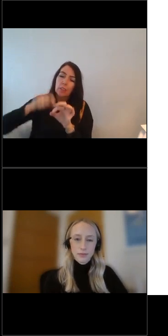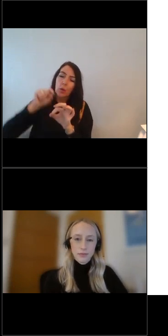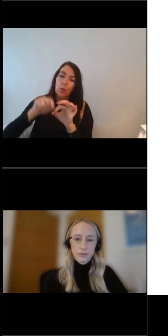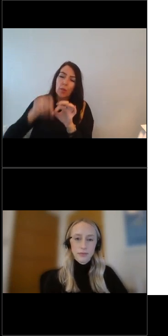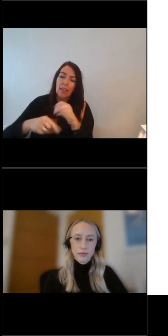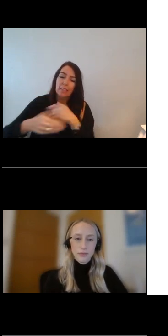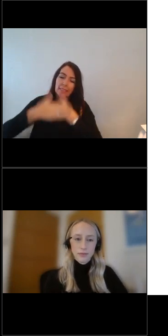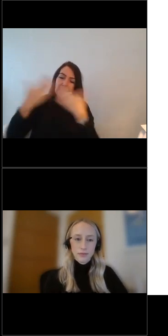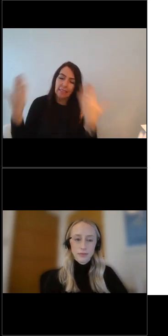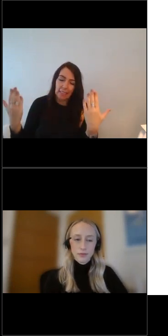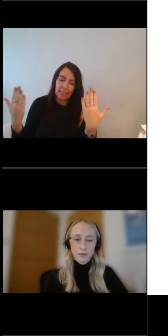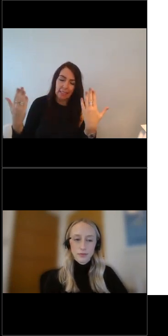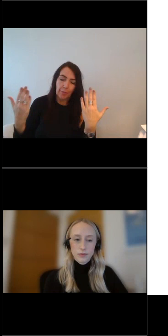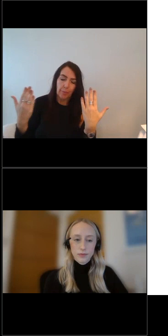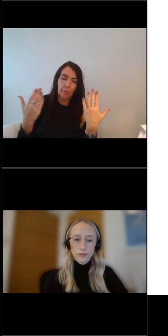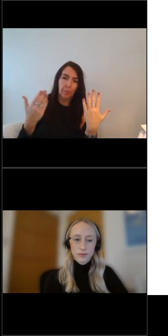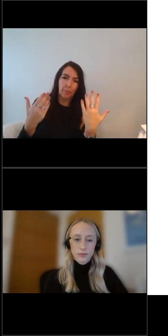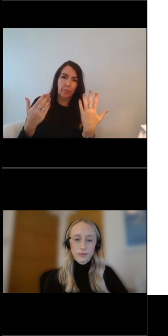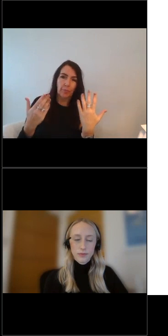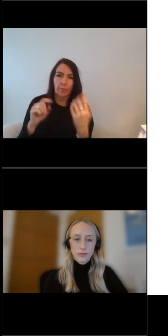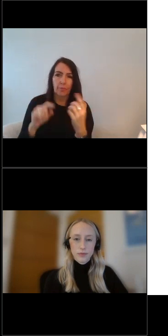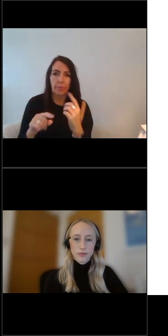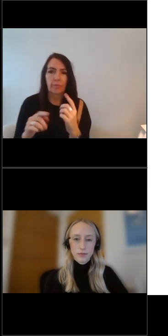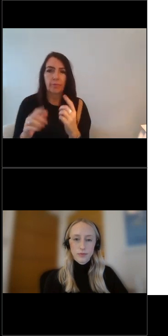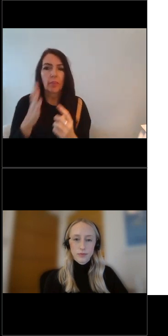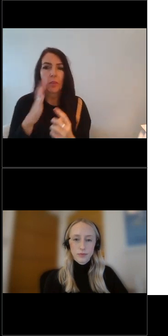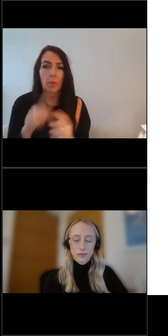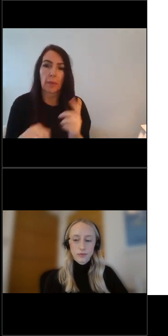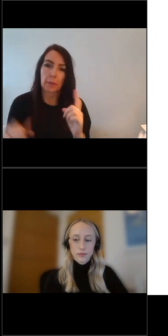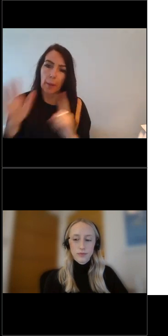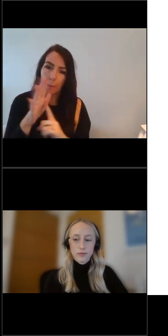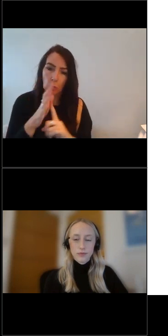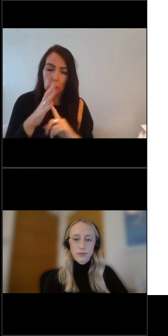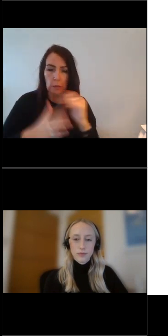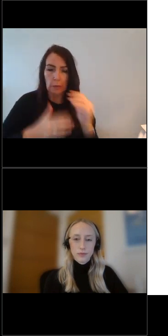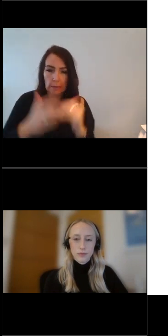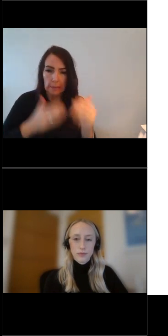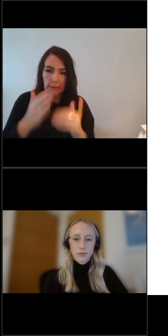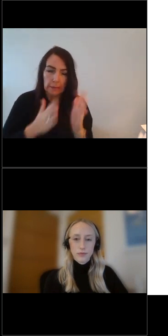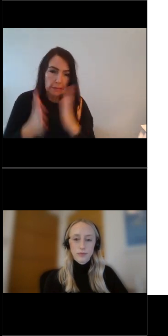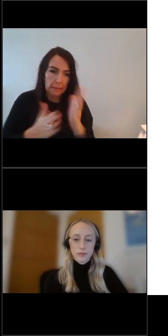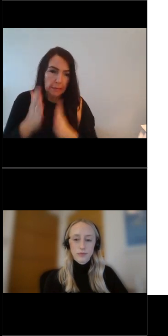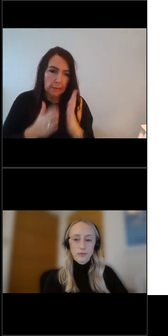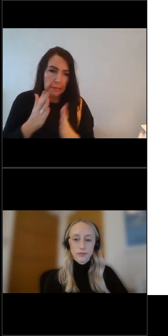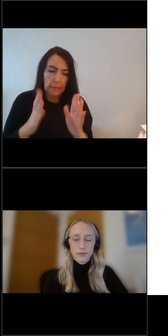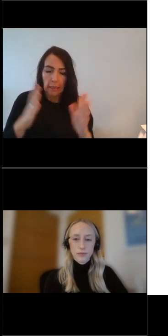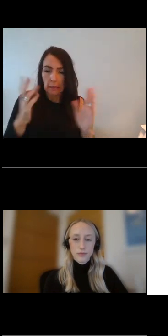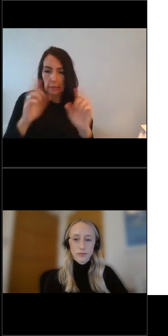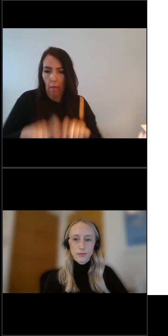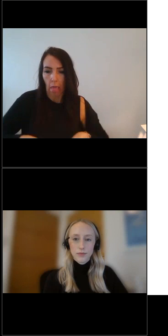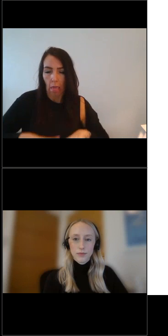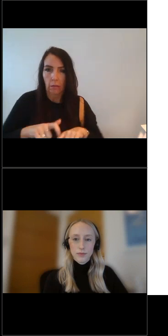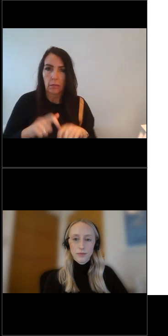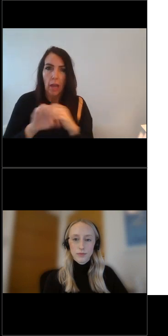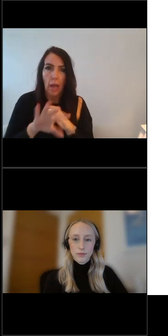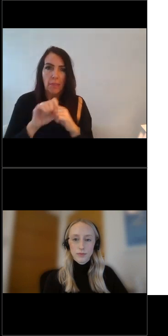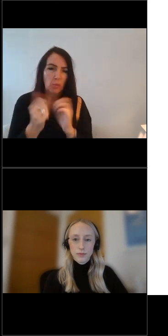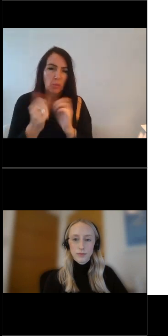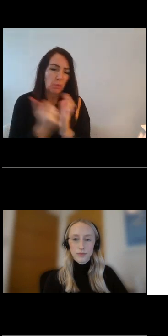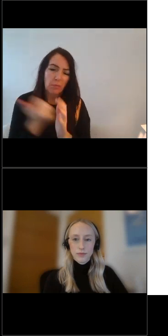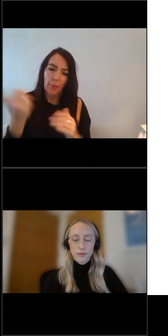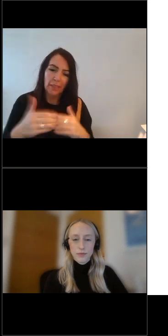days where that kind of resilience is important. Then obviously the emissions wouldn't necessarily be reduced.